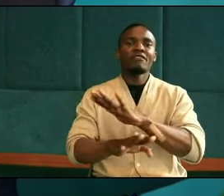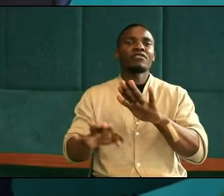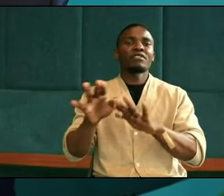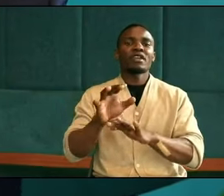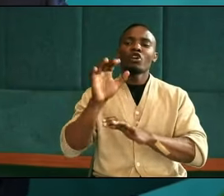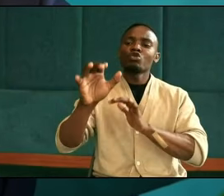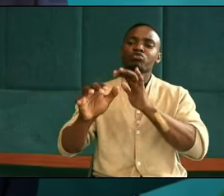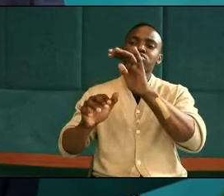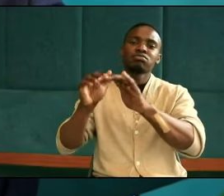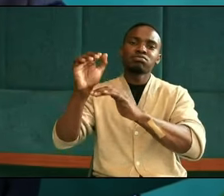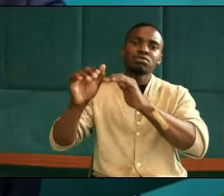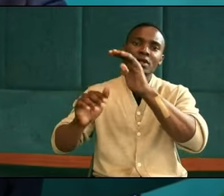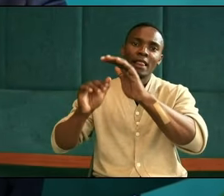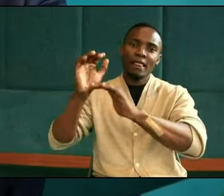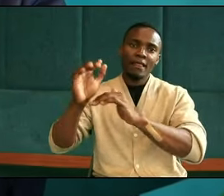climb high up,